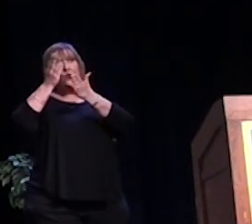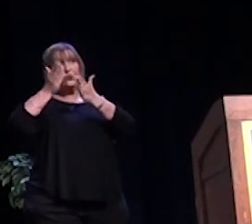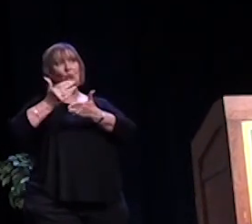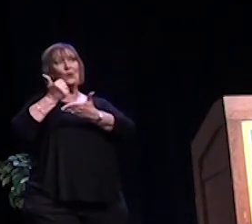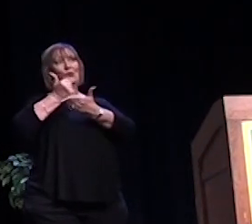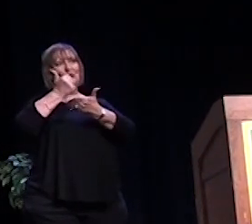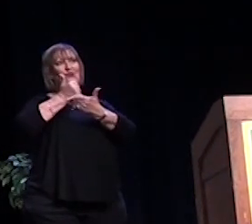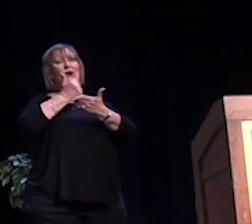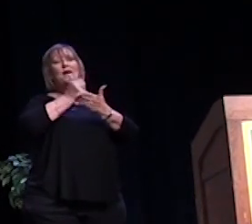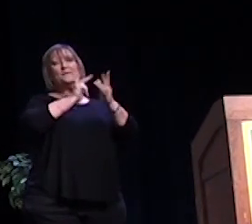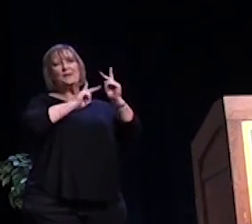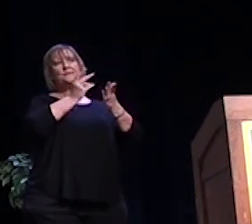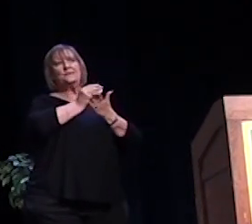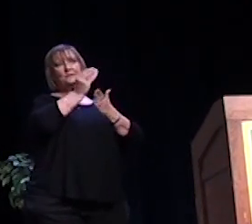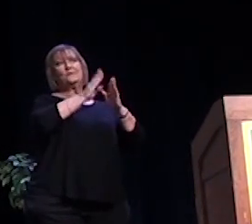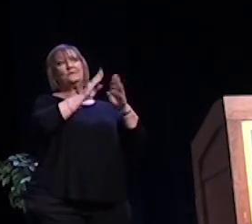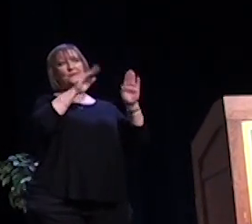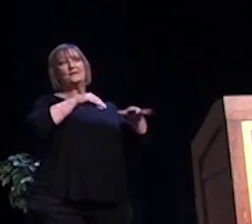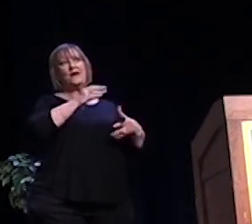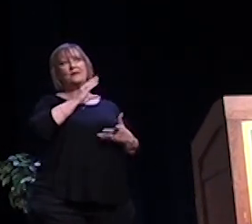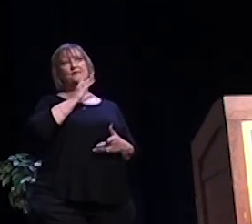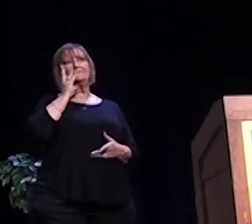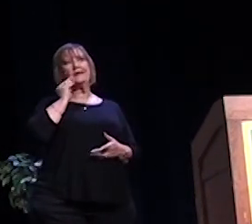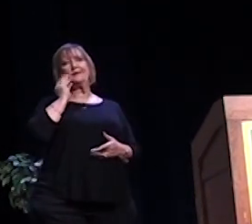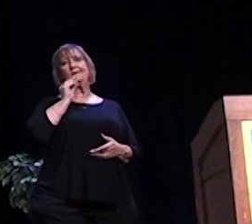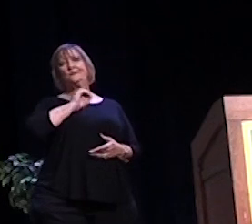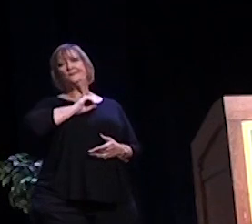new practices.